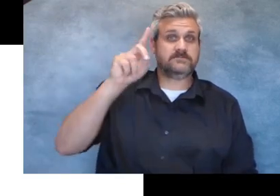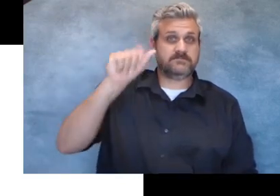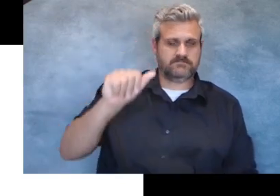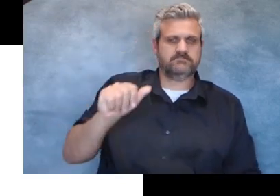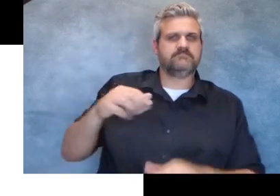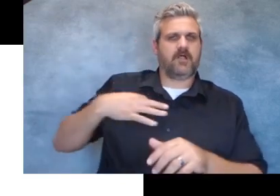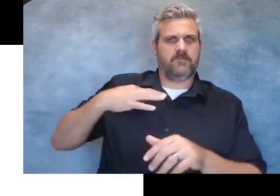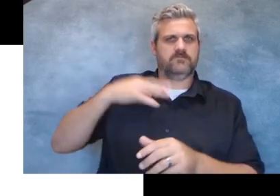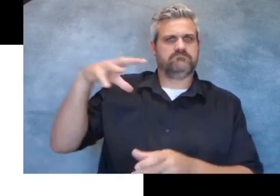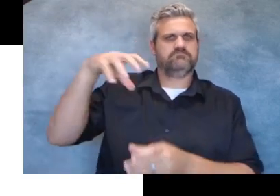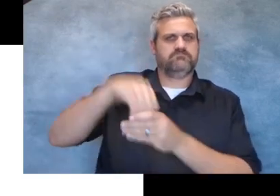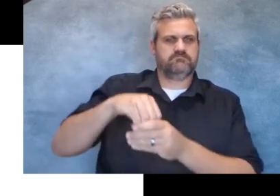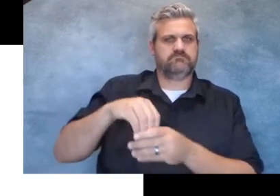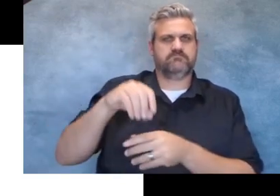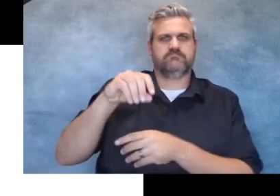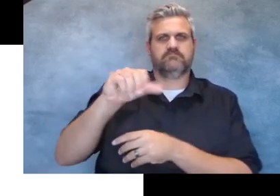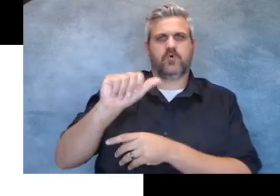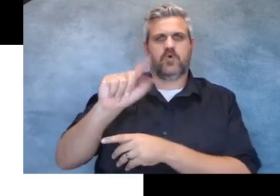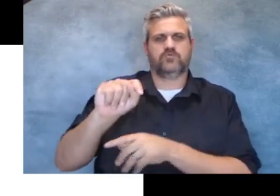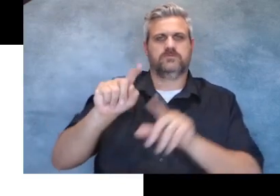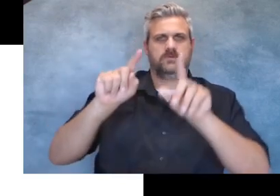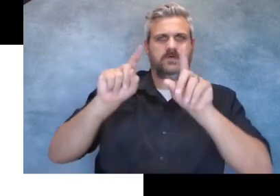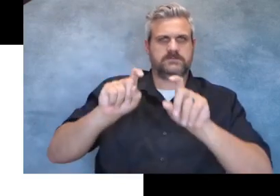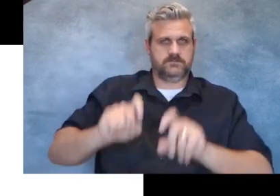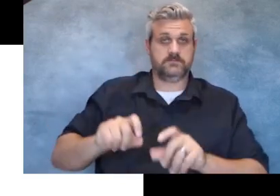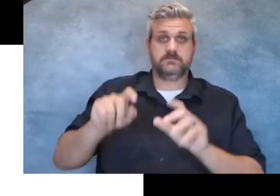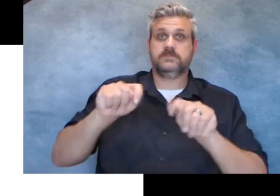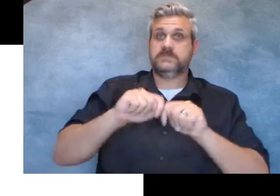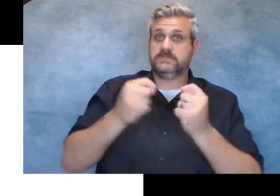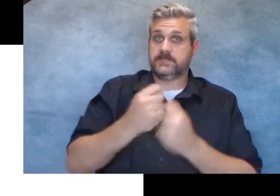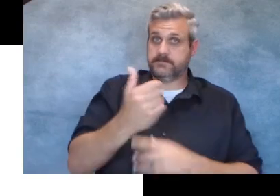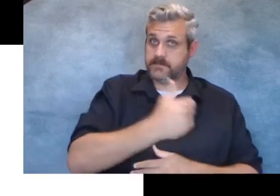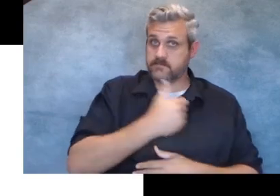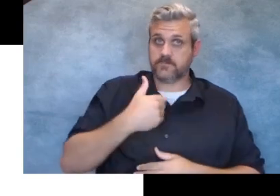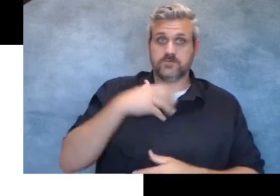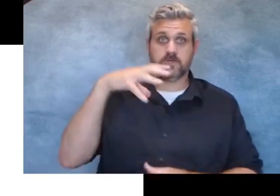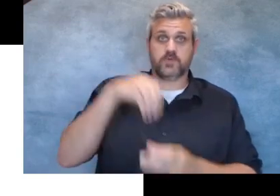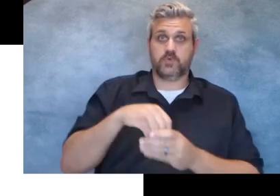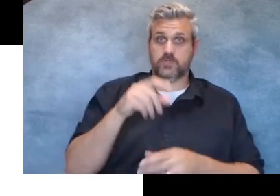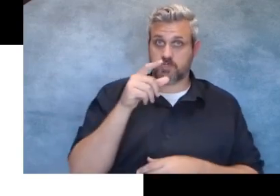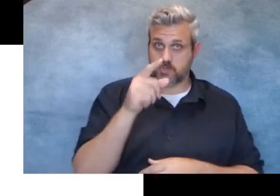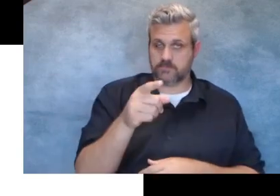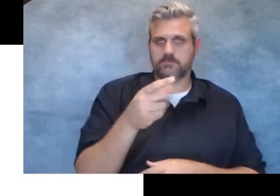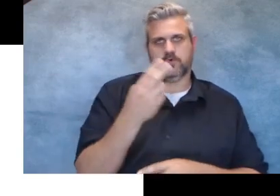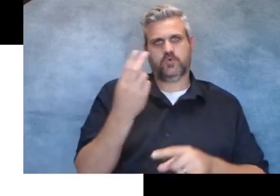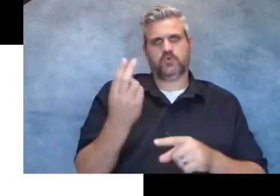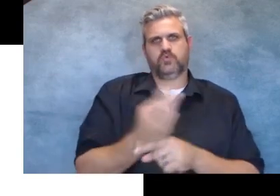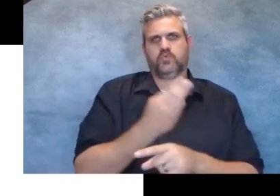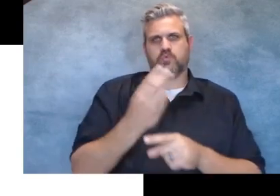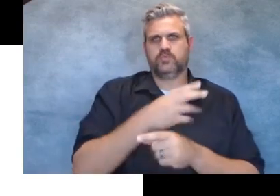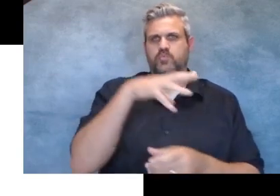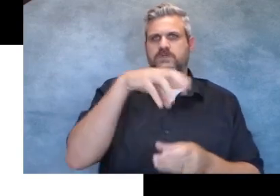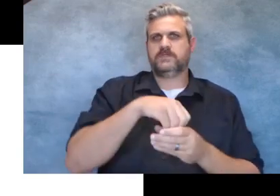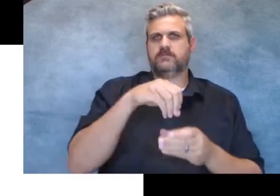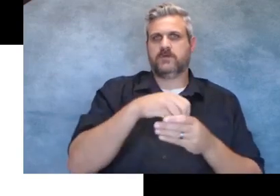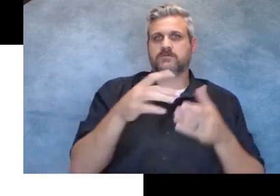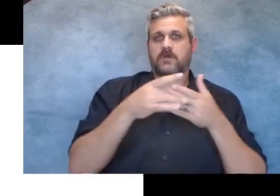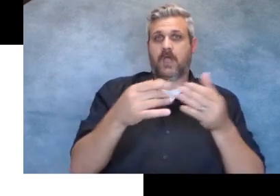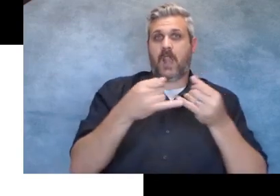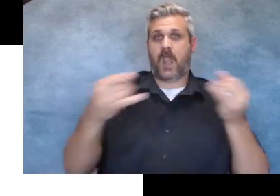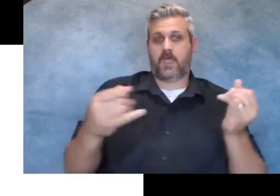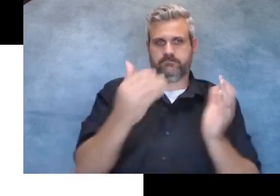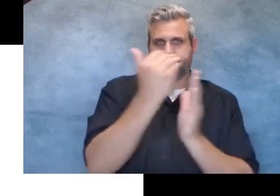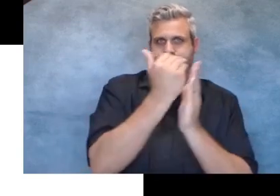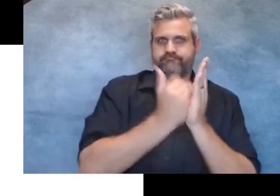eligible to participate in the alternate assessment. Team members, including yourself, use the participation guidelines to discuss all